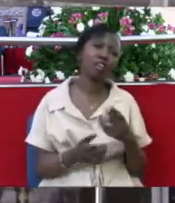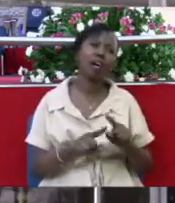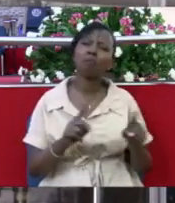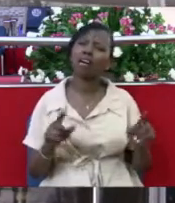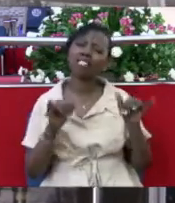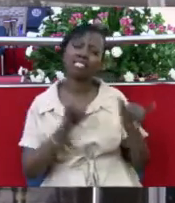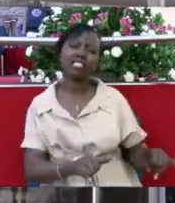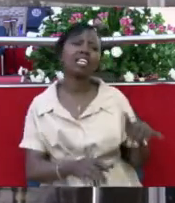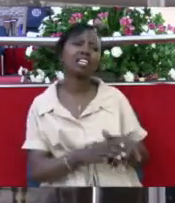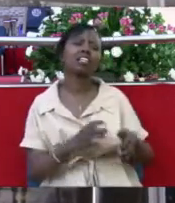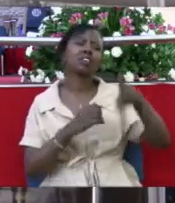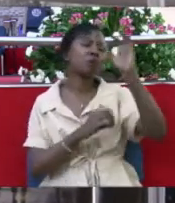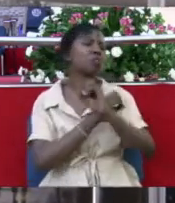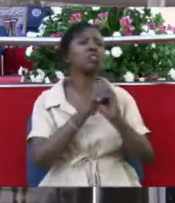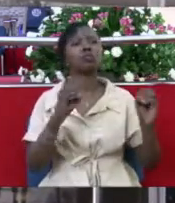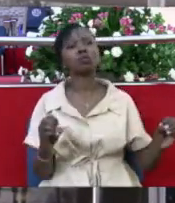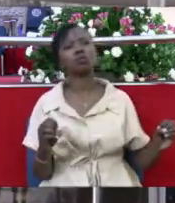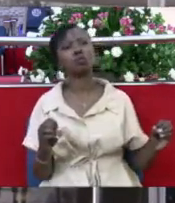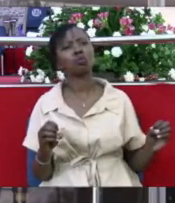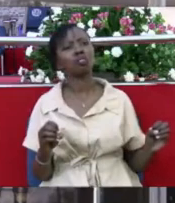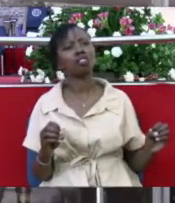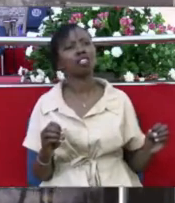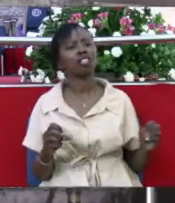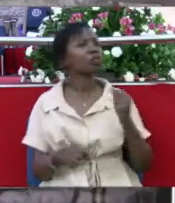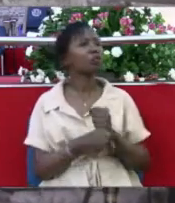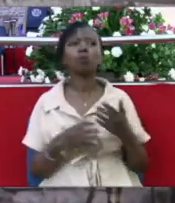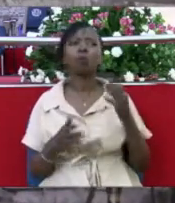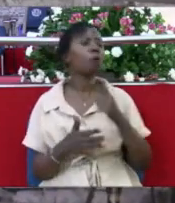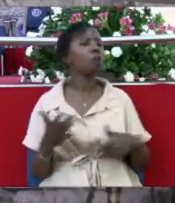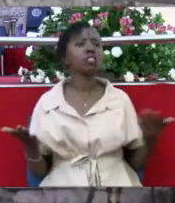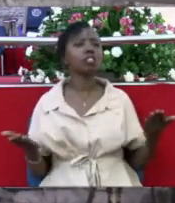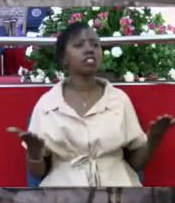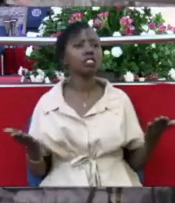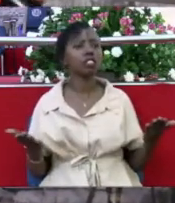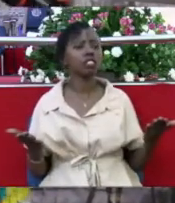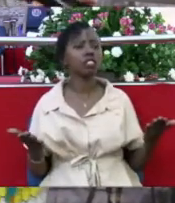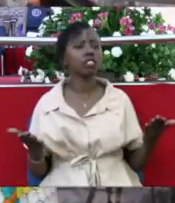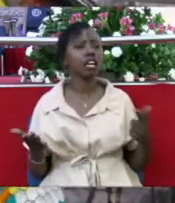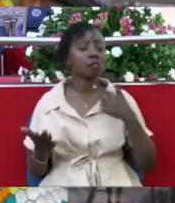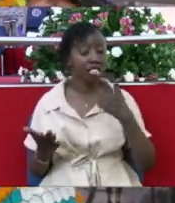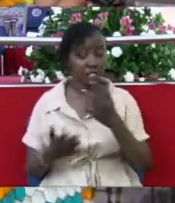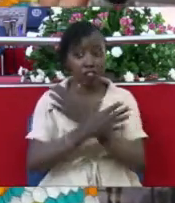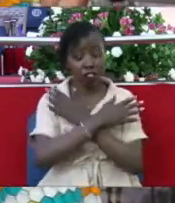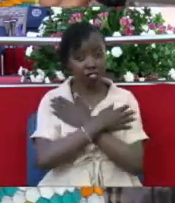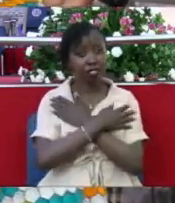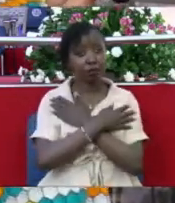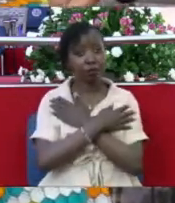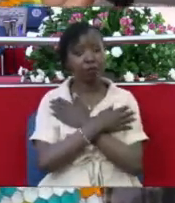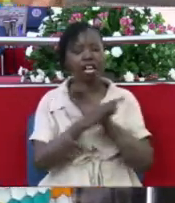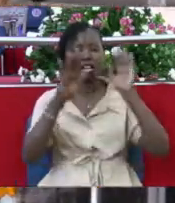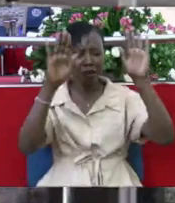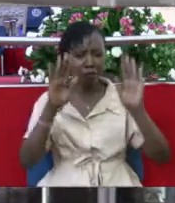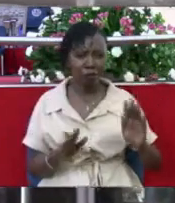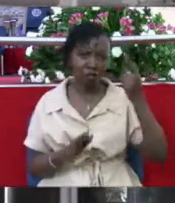maintaining them, lakini basi hawabaki, what are we doing? Tuwafanyani? Let me tell you, brothers and sisters, wandugu na wadada, it is important for